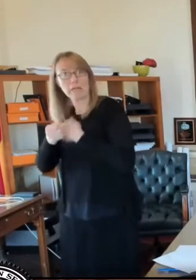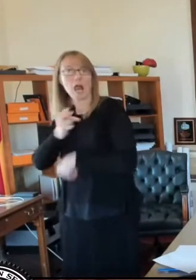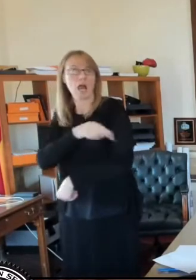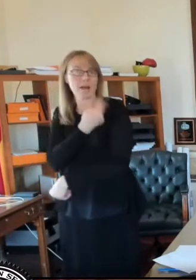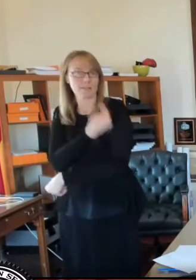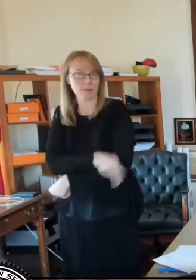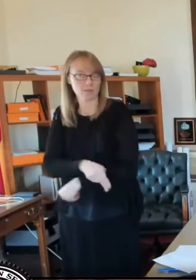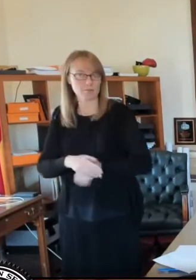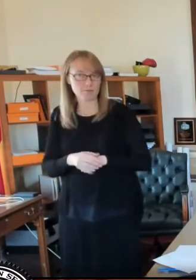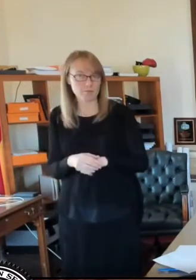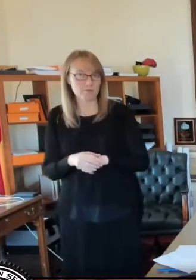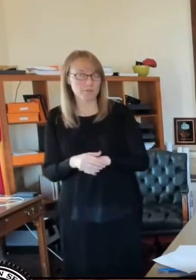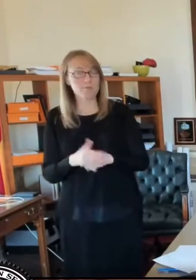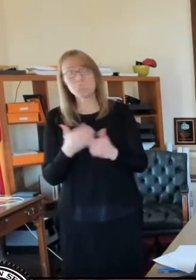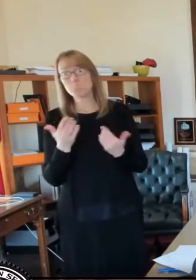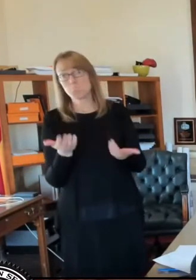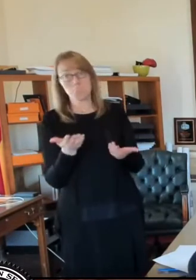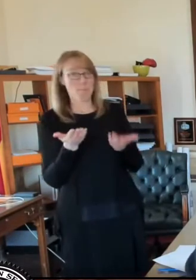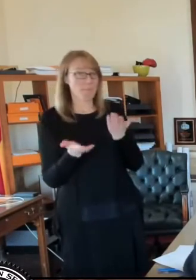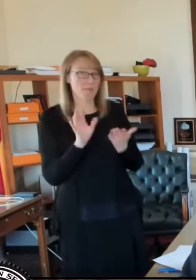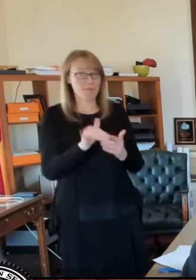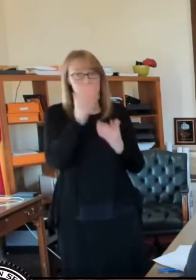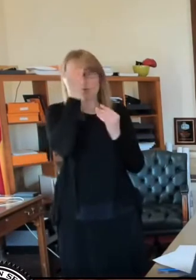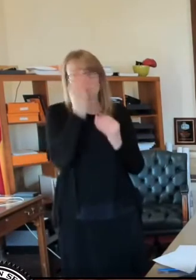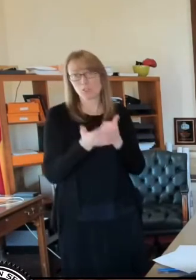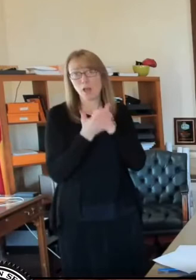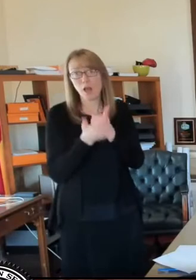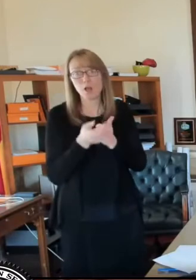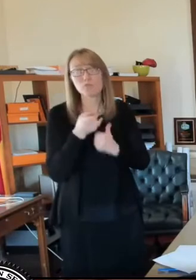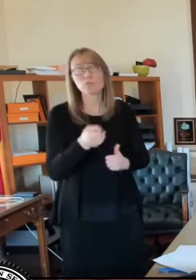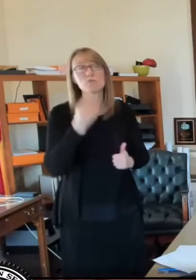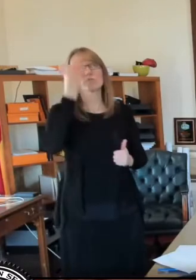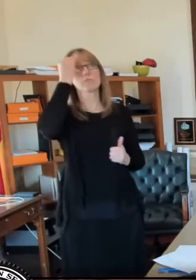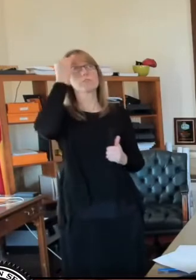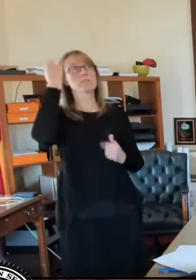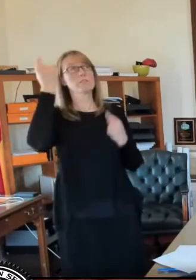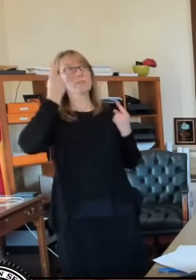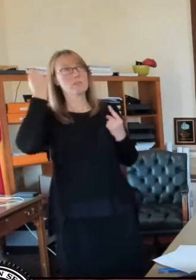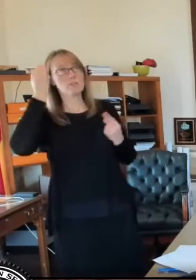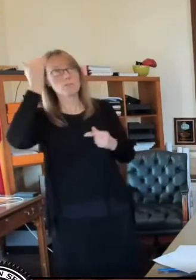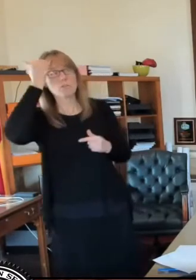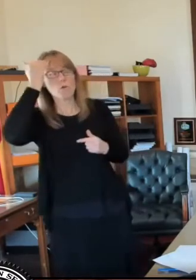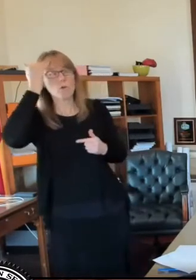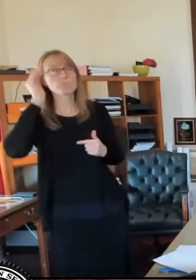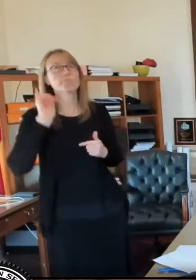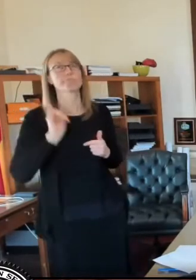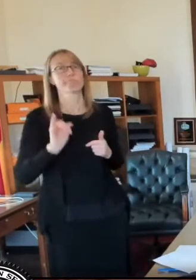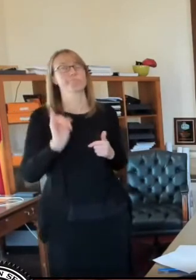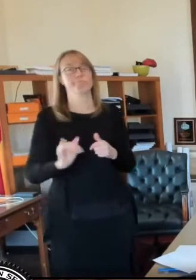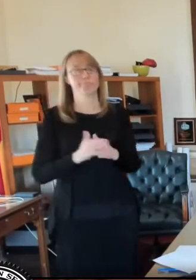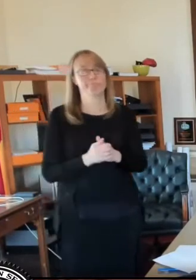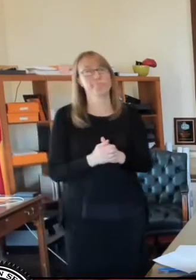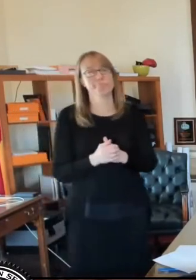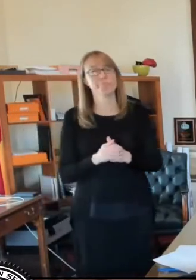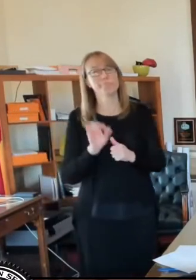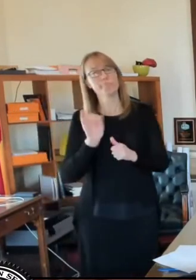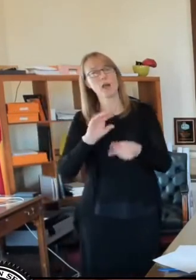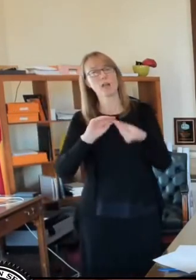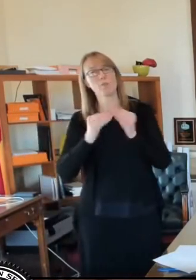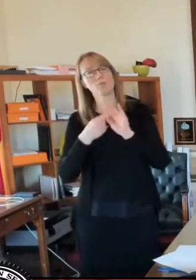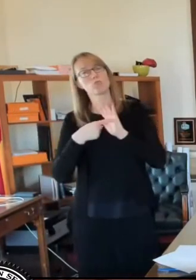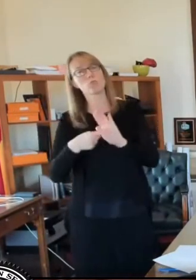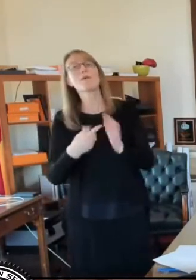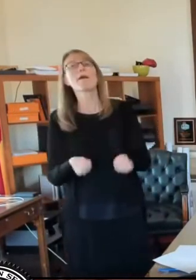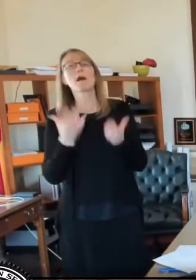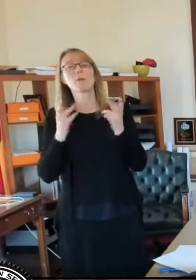to know that, but that's the number of people that are continuing to come into our